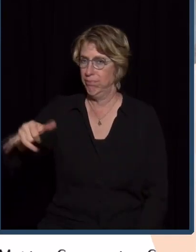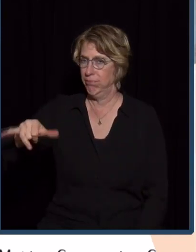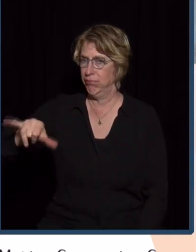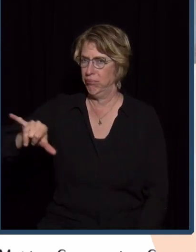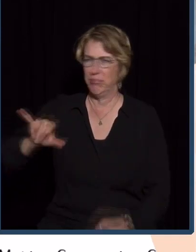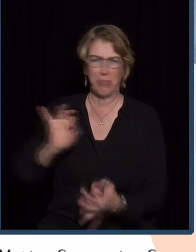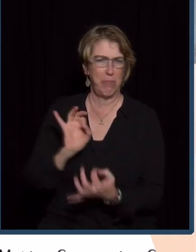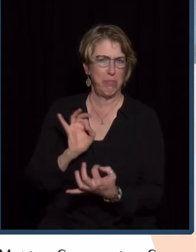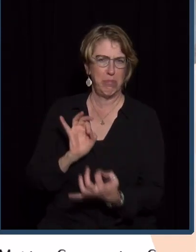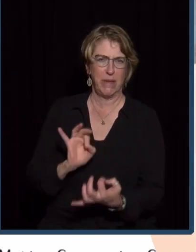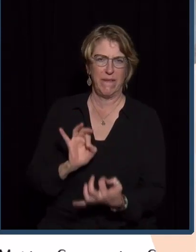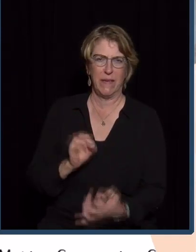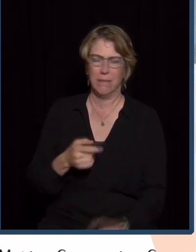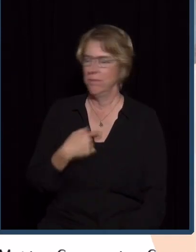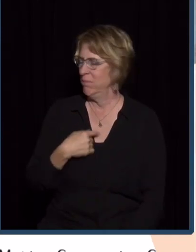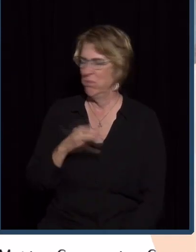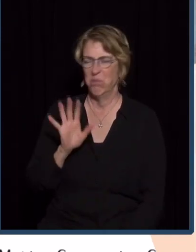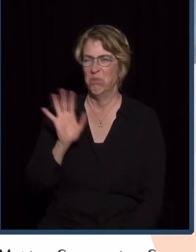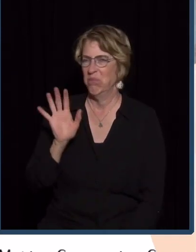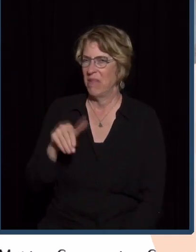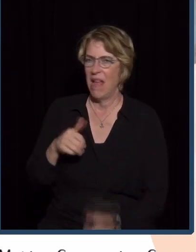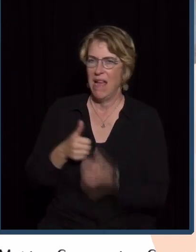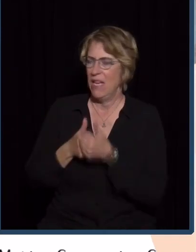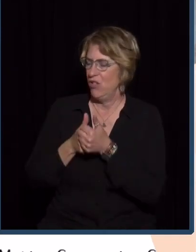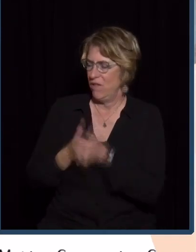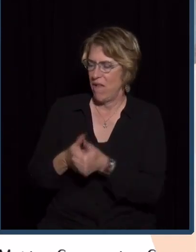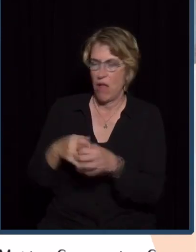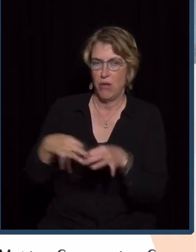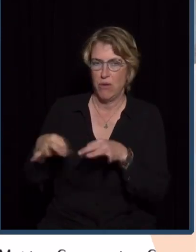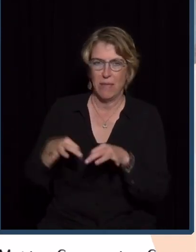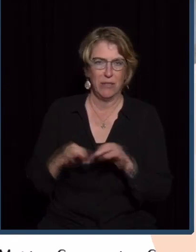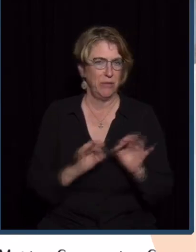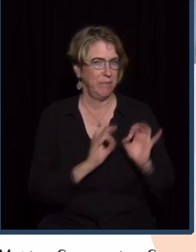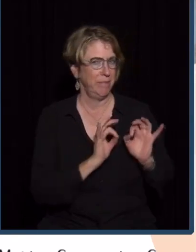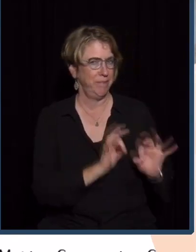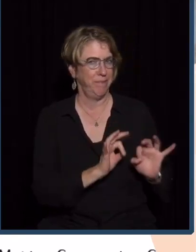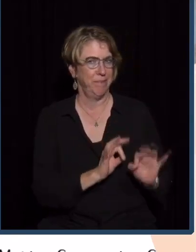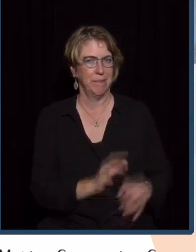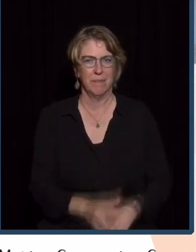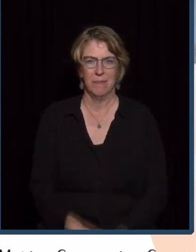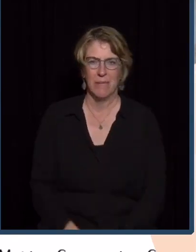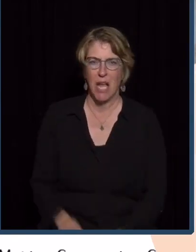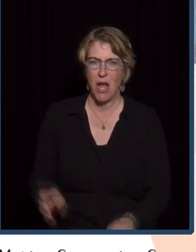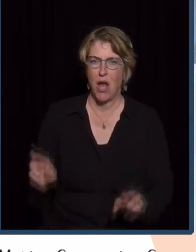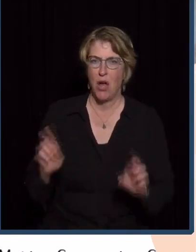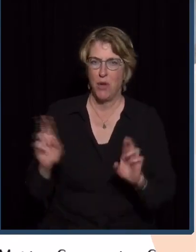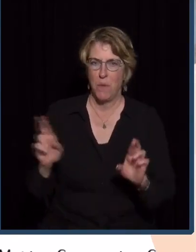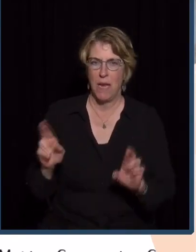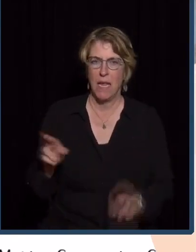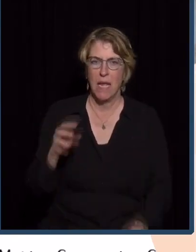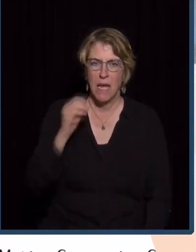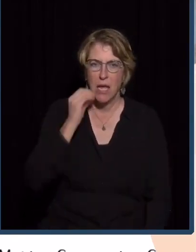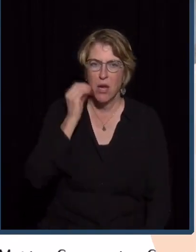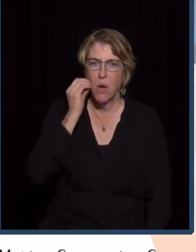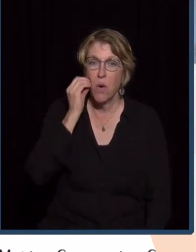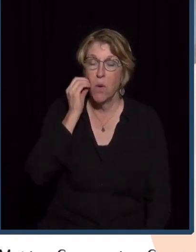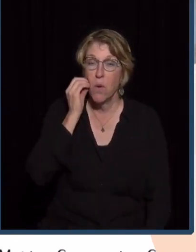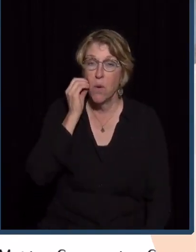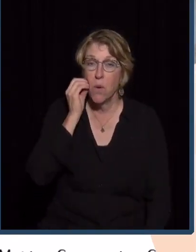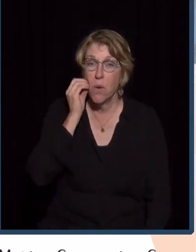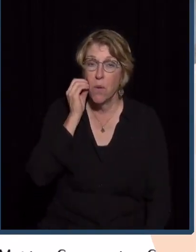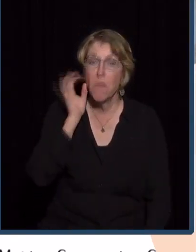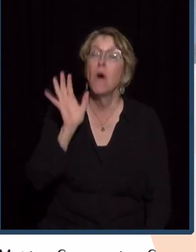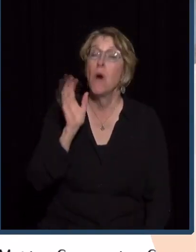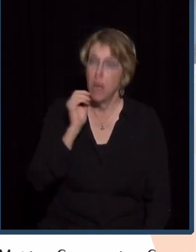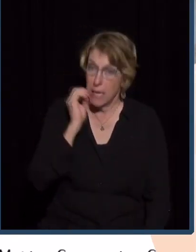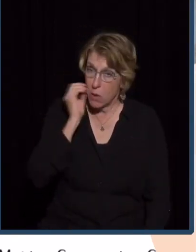Follow directions is what I try to do. Look at that. That looks great. It's wonderful. Ready? And then at home... we have a garnish. We have a